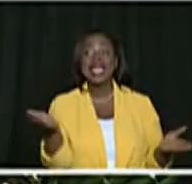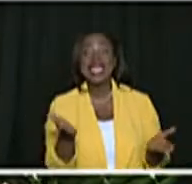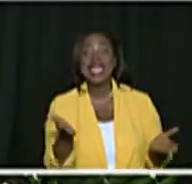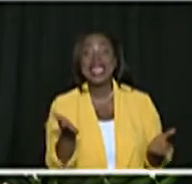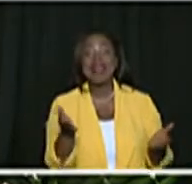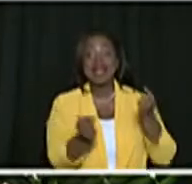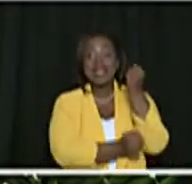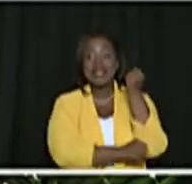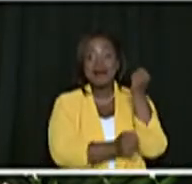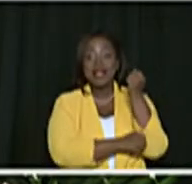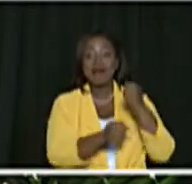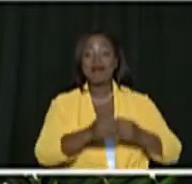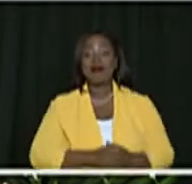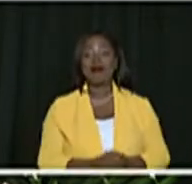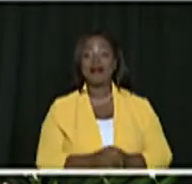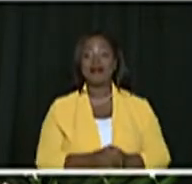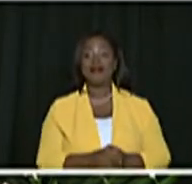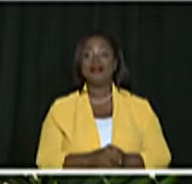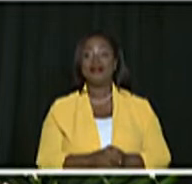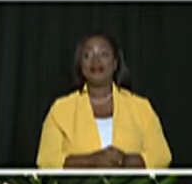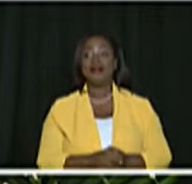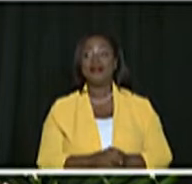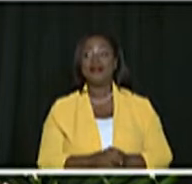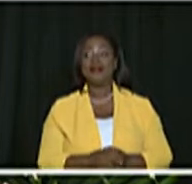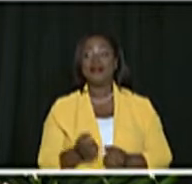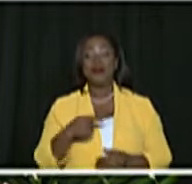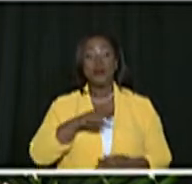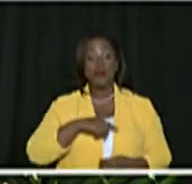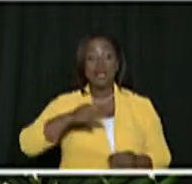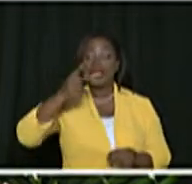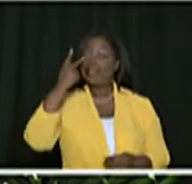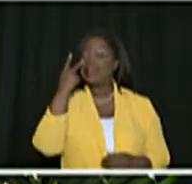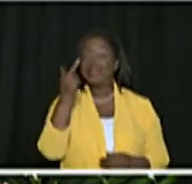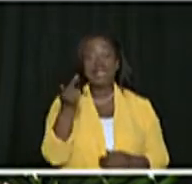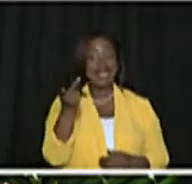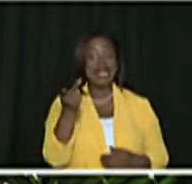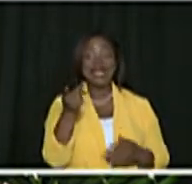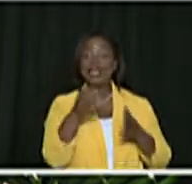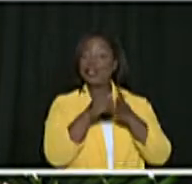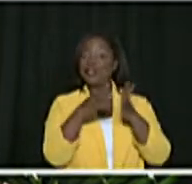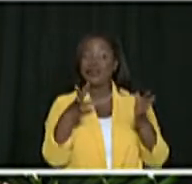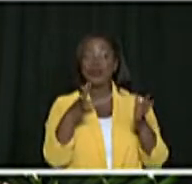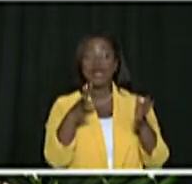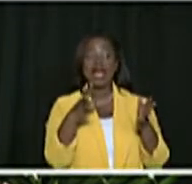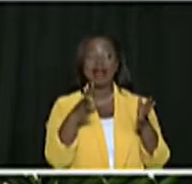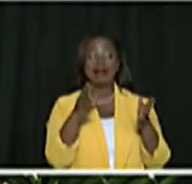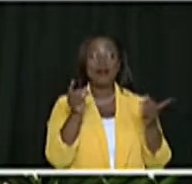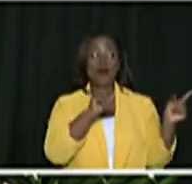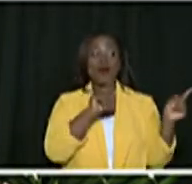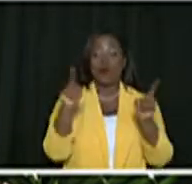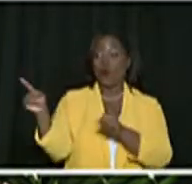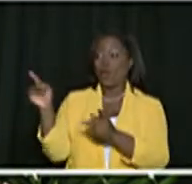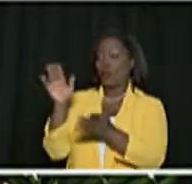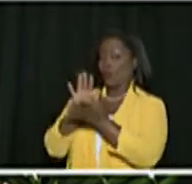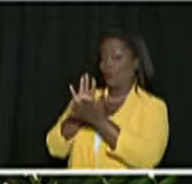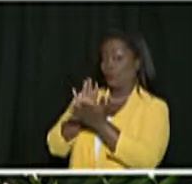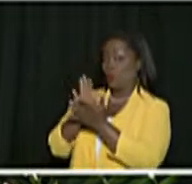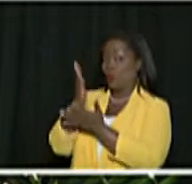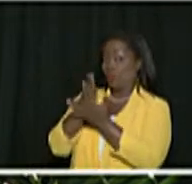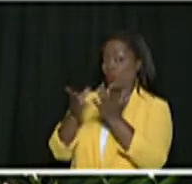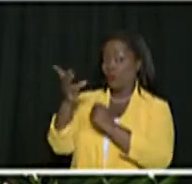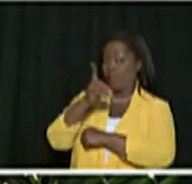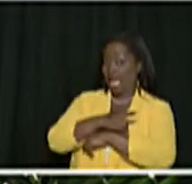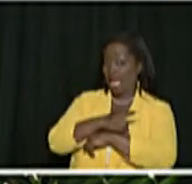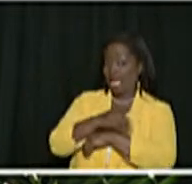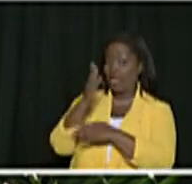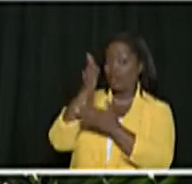it in this way, that could very well see students going to school some days and some days the learning continues online. We could very well